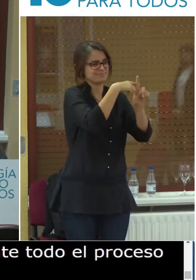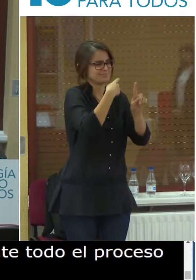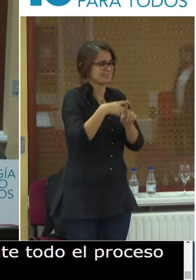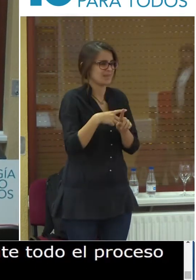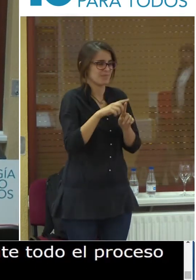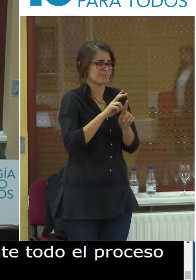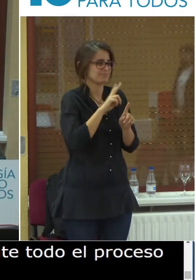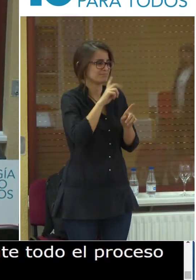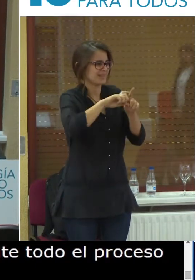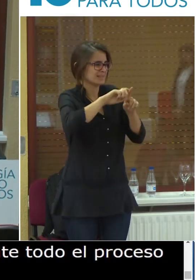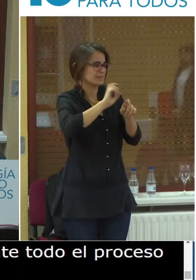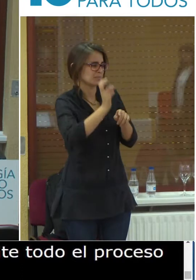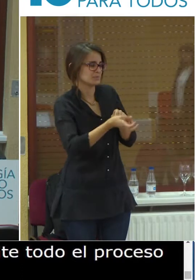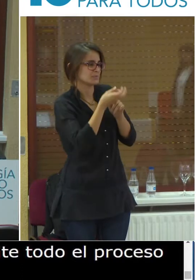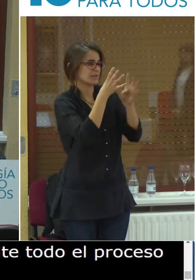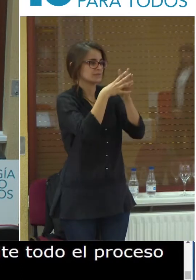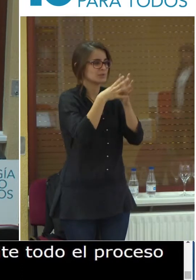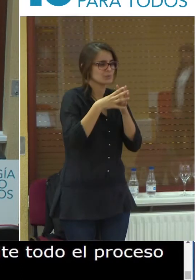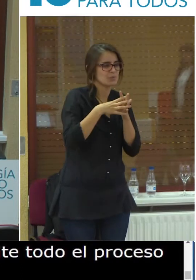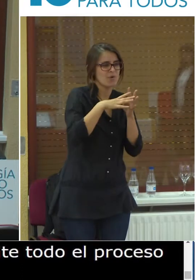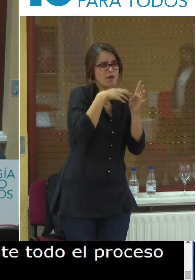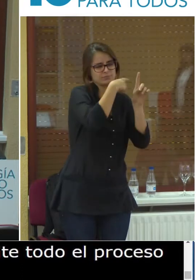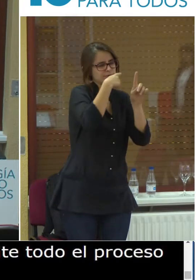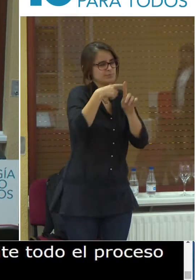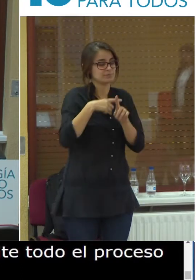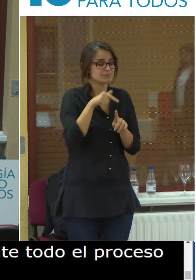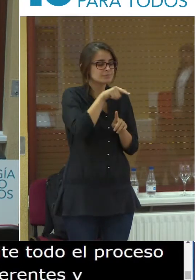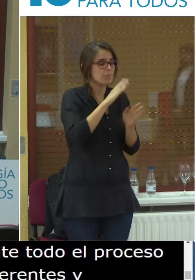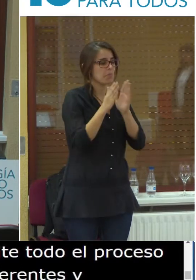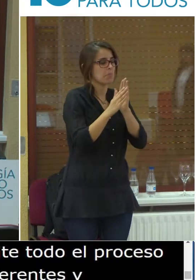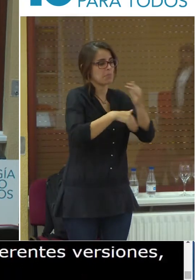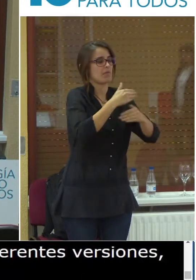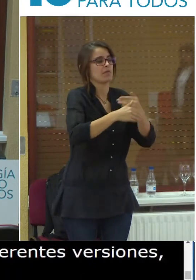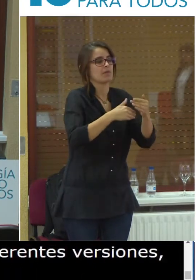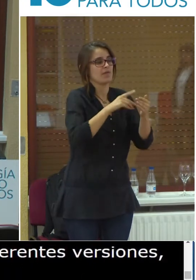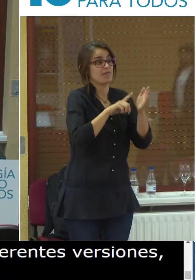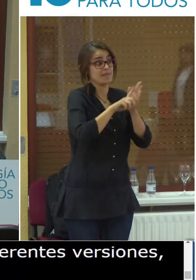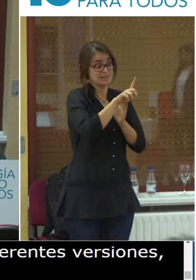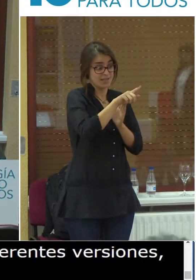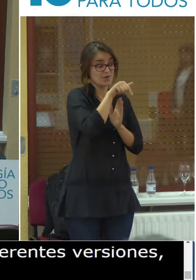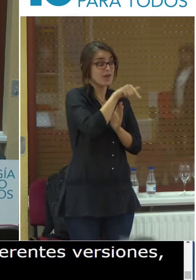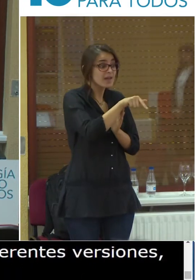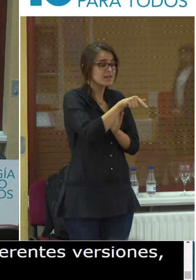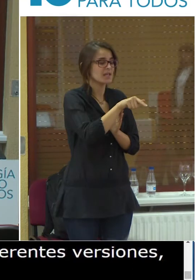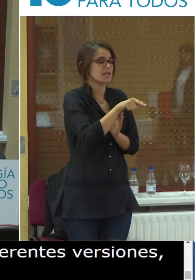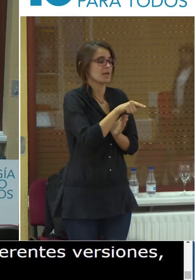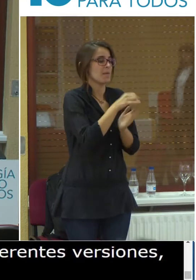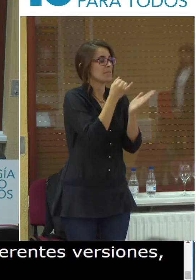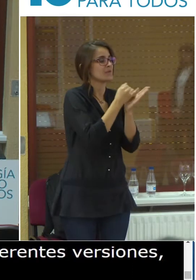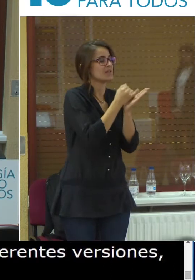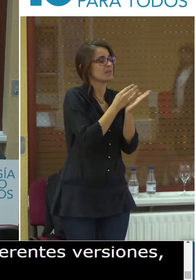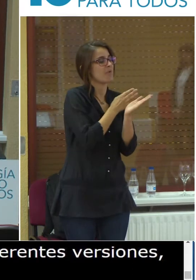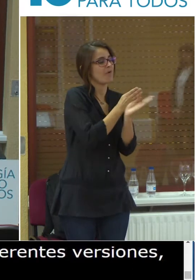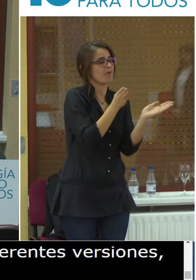and the wording also changed, even the structure. So during the development stage, we even had